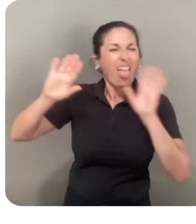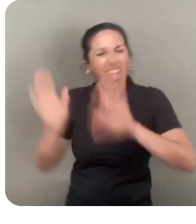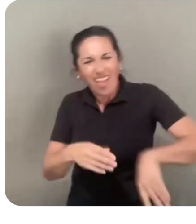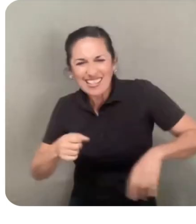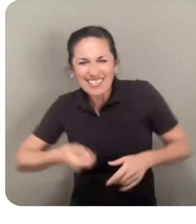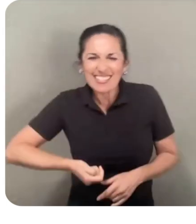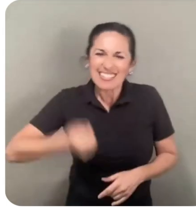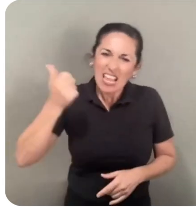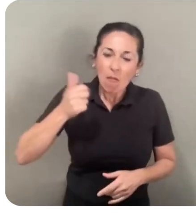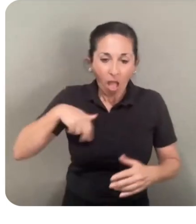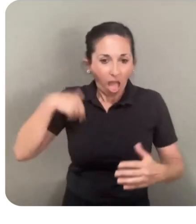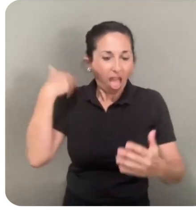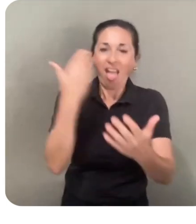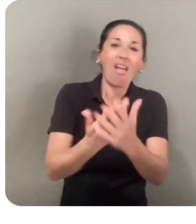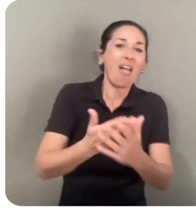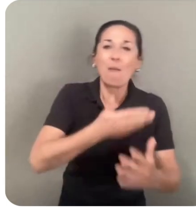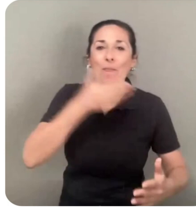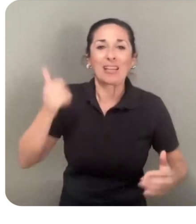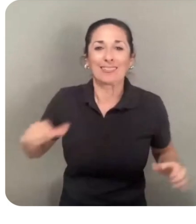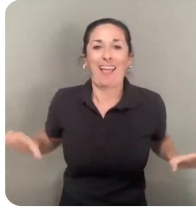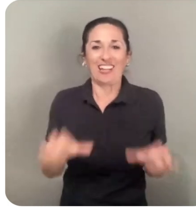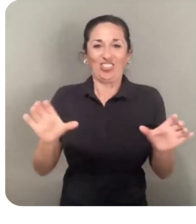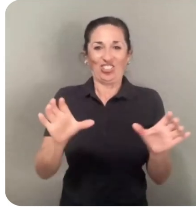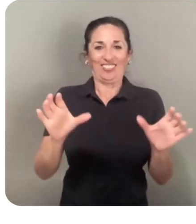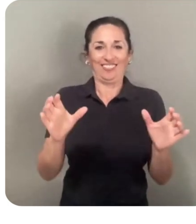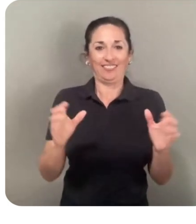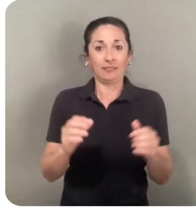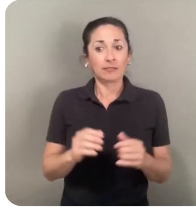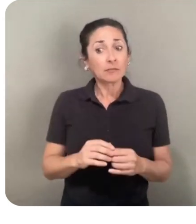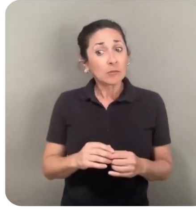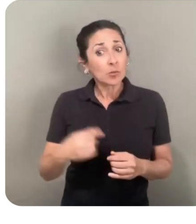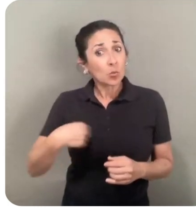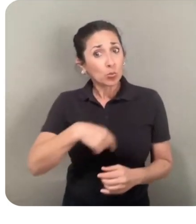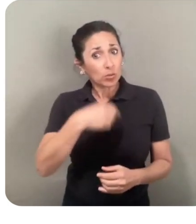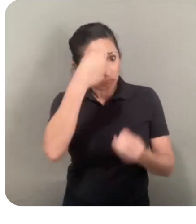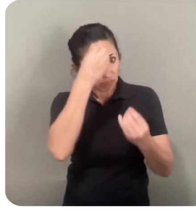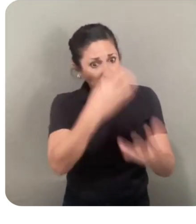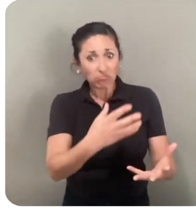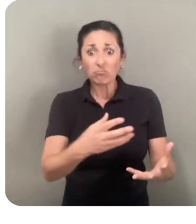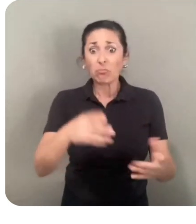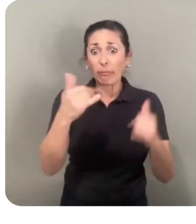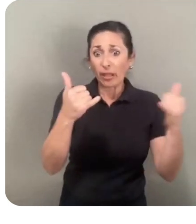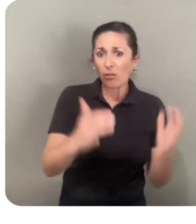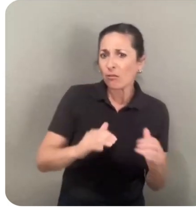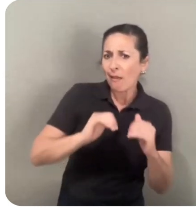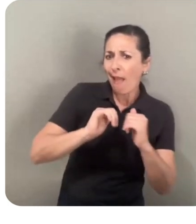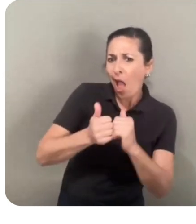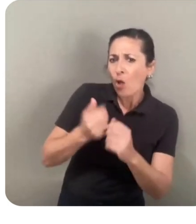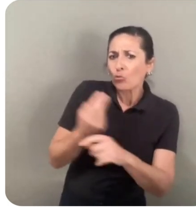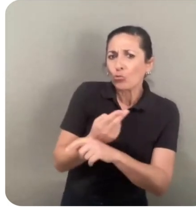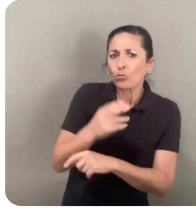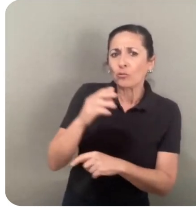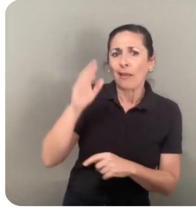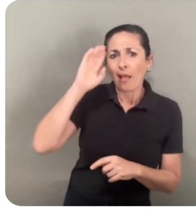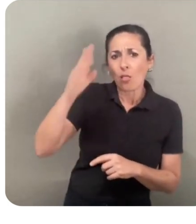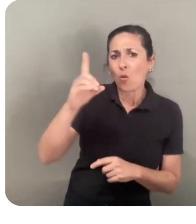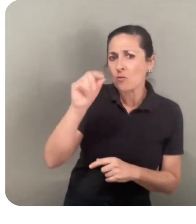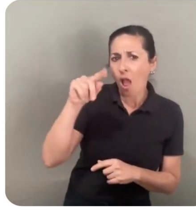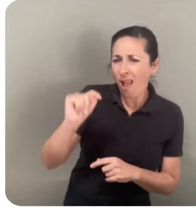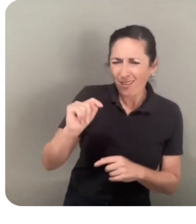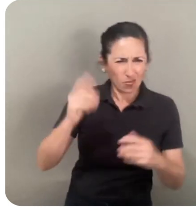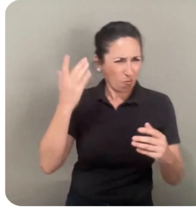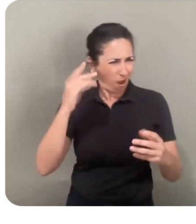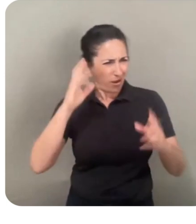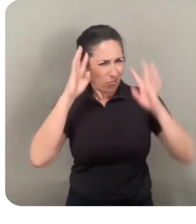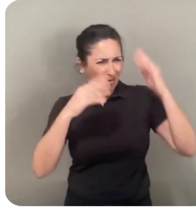action. We didn't tell players how to use Hello Dot. Why create a menu? If you hand